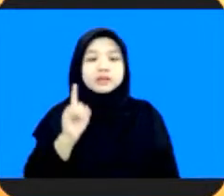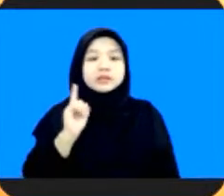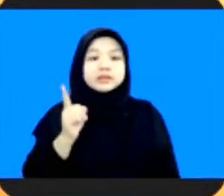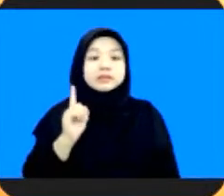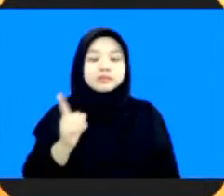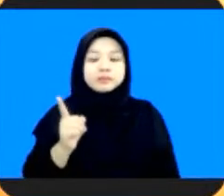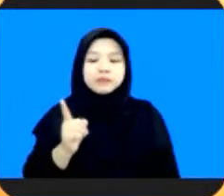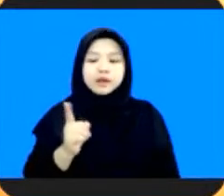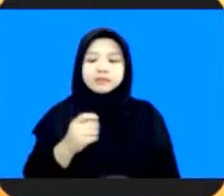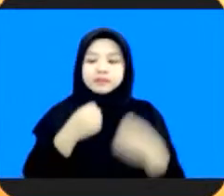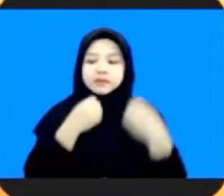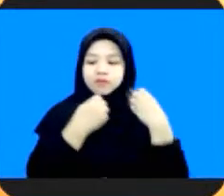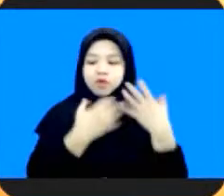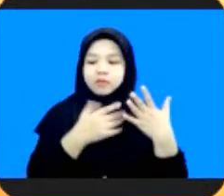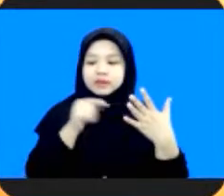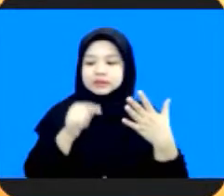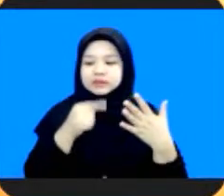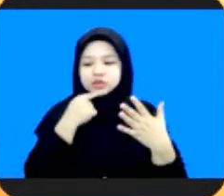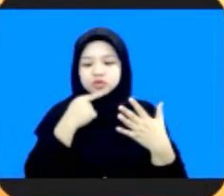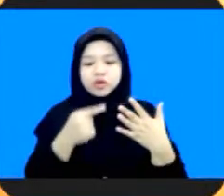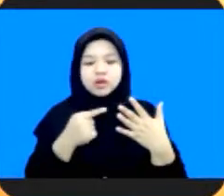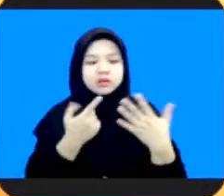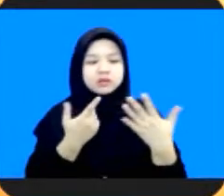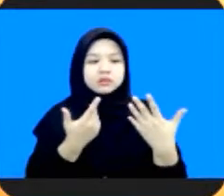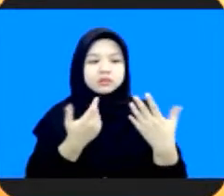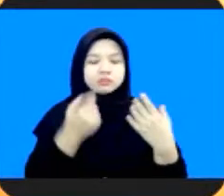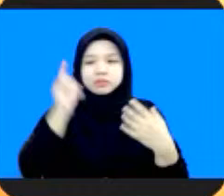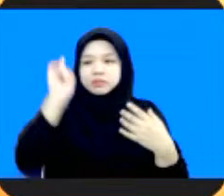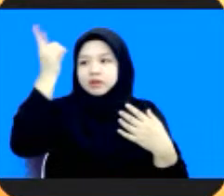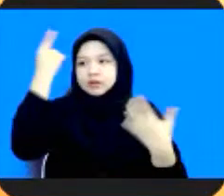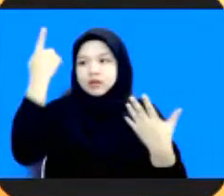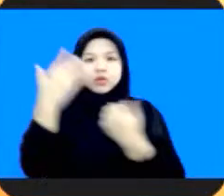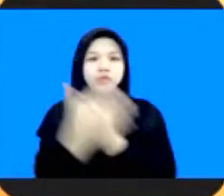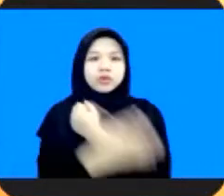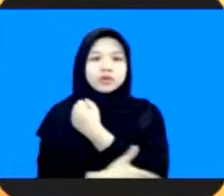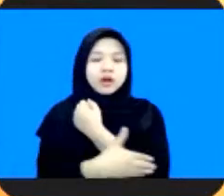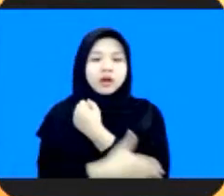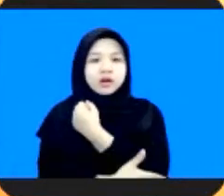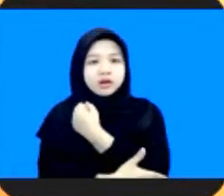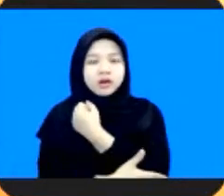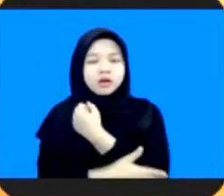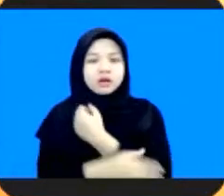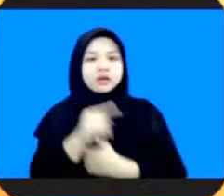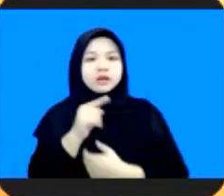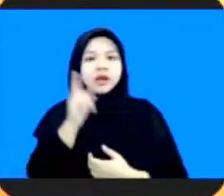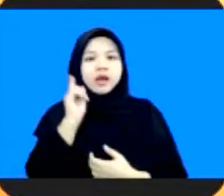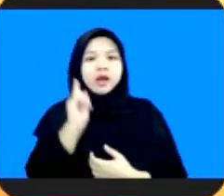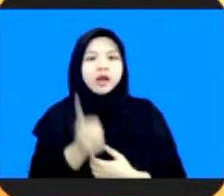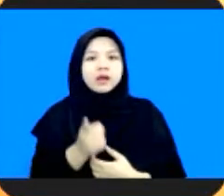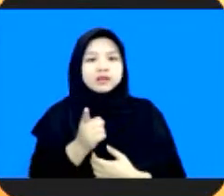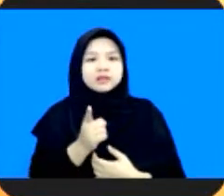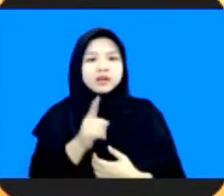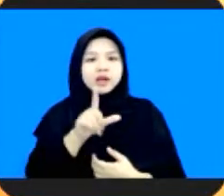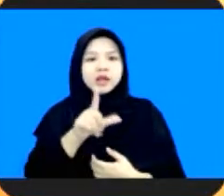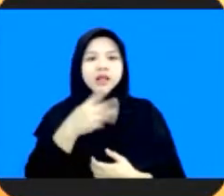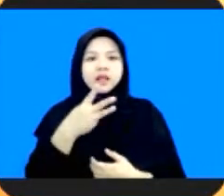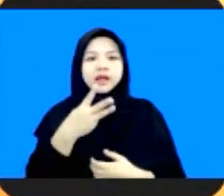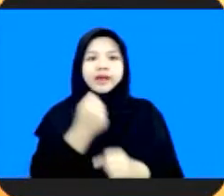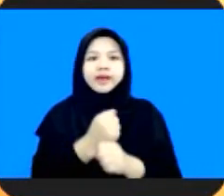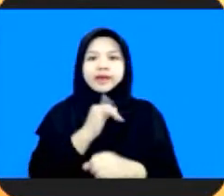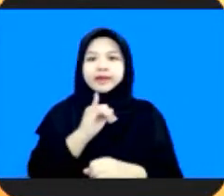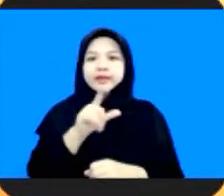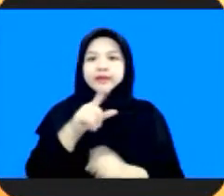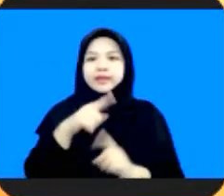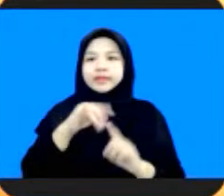state-sponsored, it comes with a brand of legitimacy and has really oppressive power on